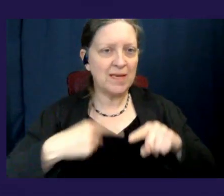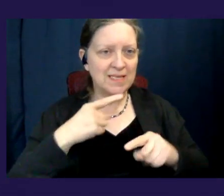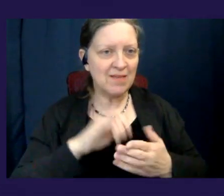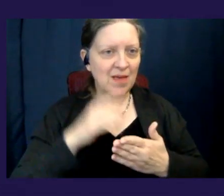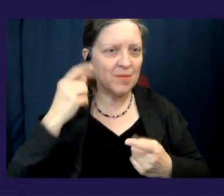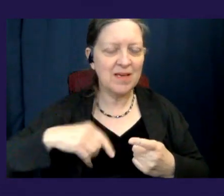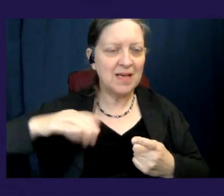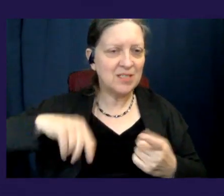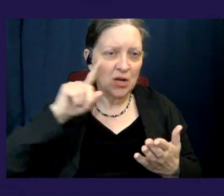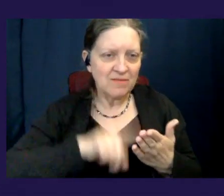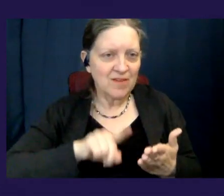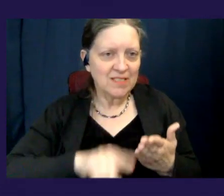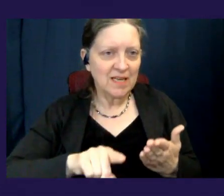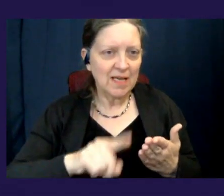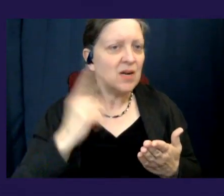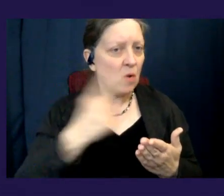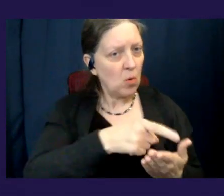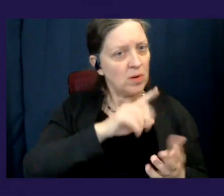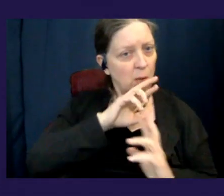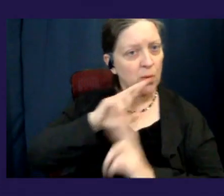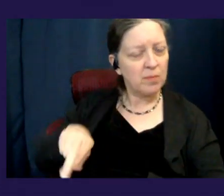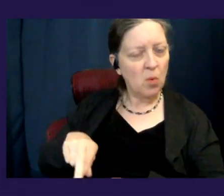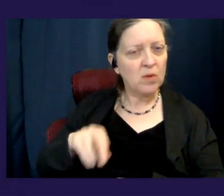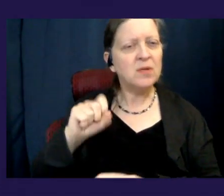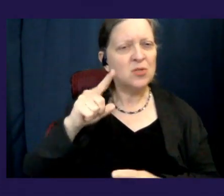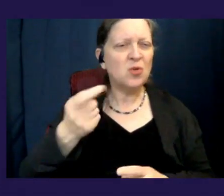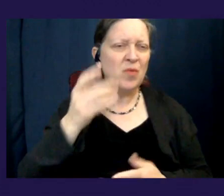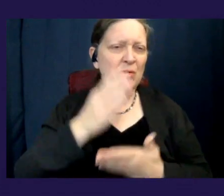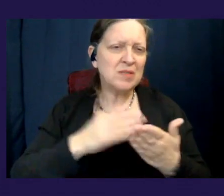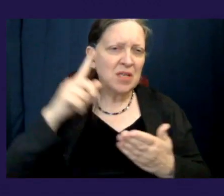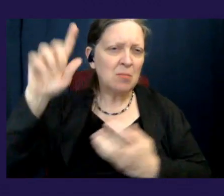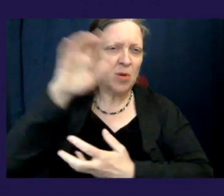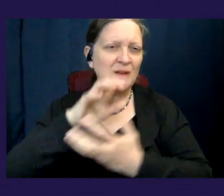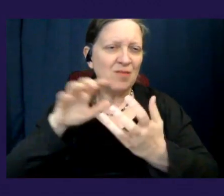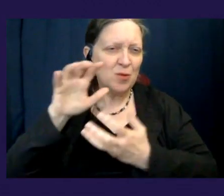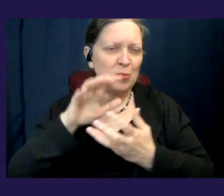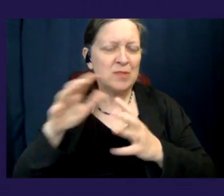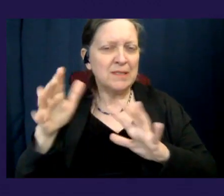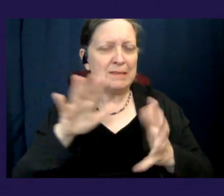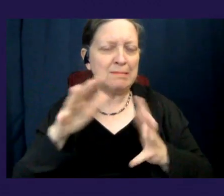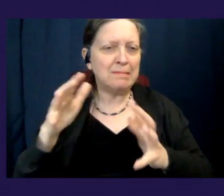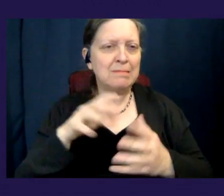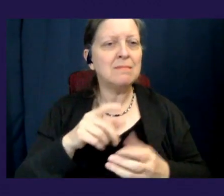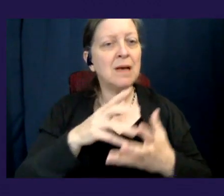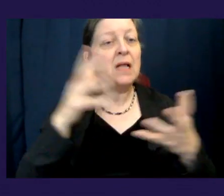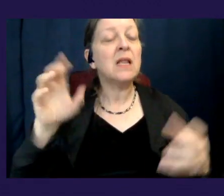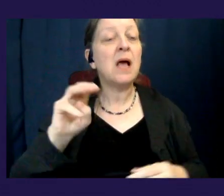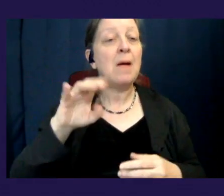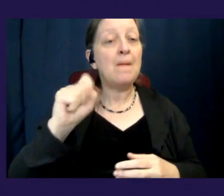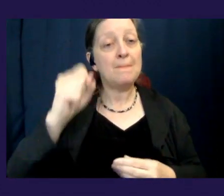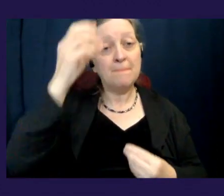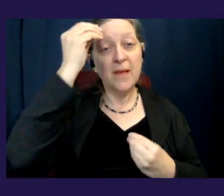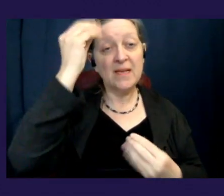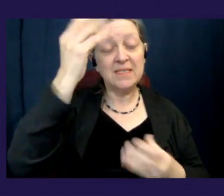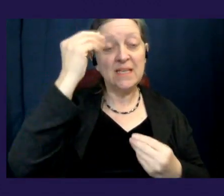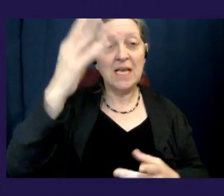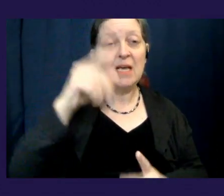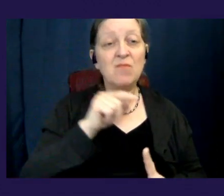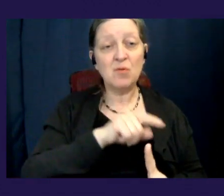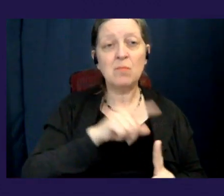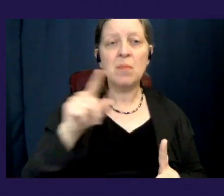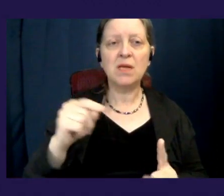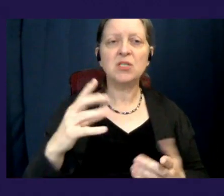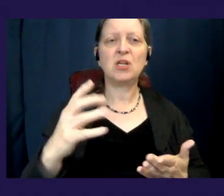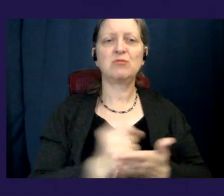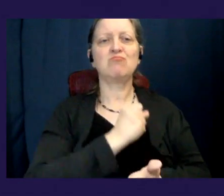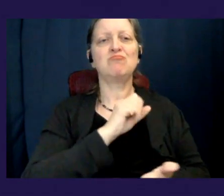confusion there, and there's been a lot of misinformation that has leveraged that slippage in understanding about the vaccine adverse event reporting system. Next